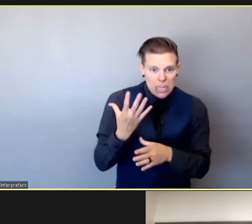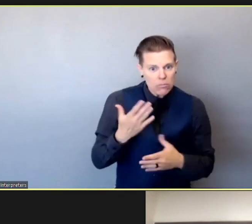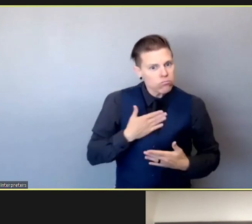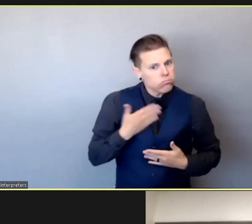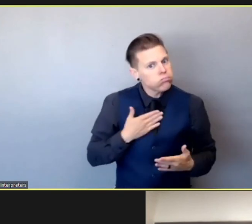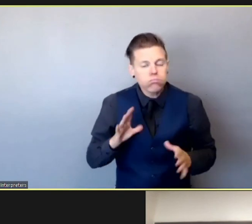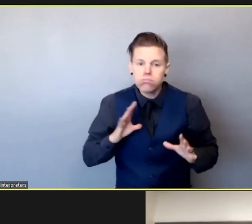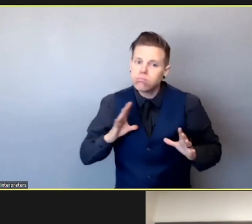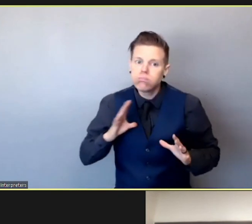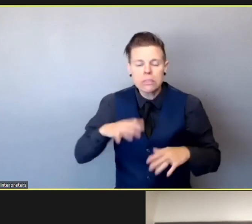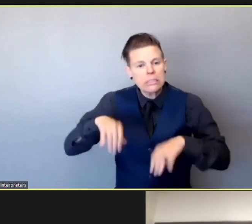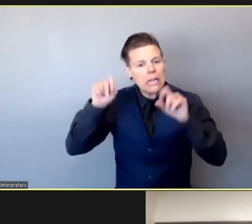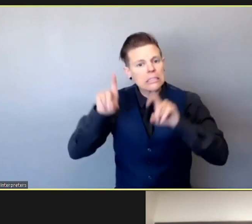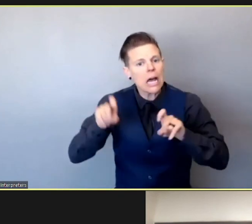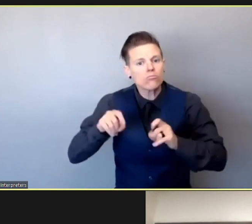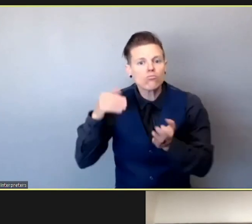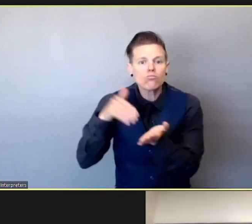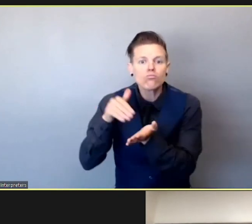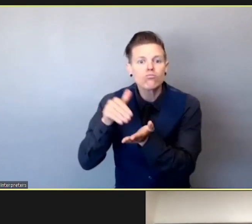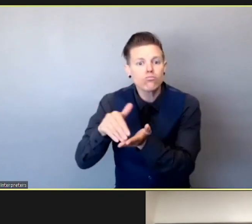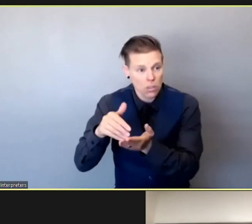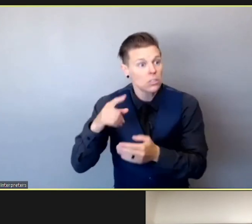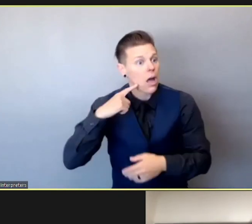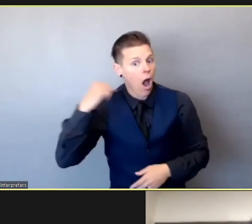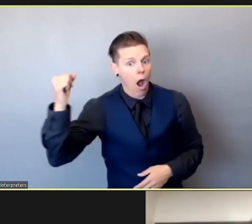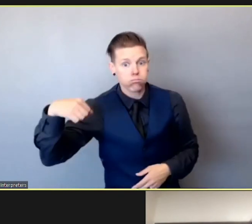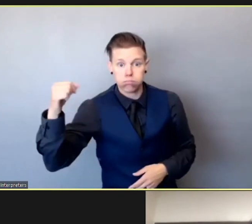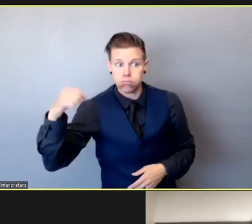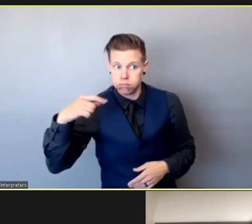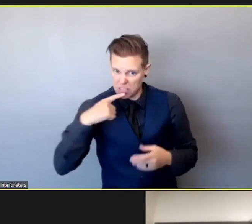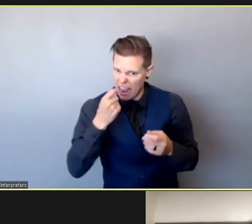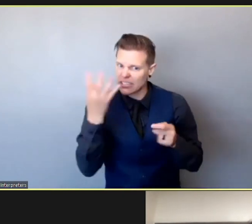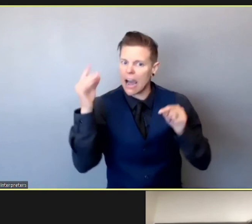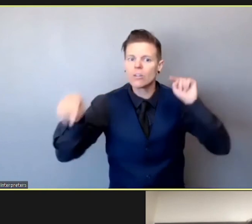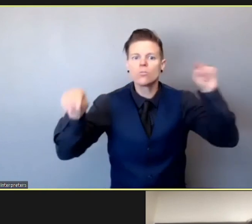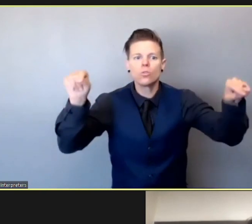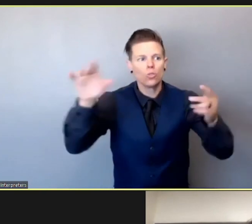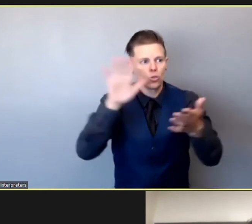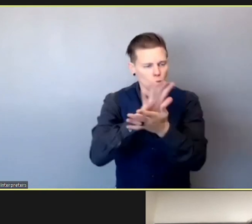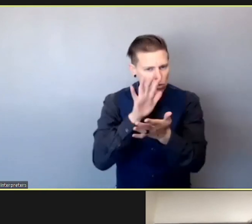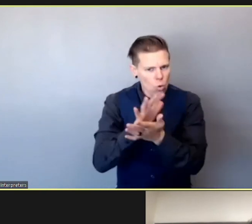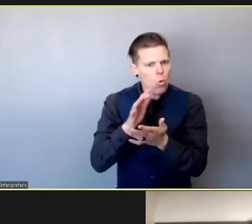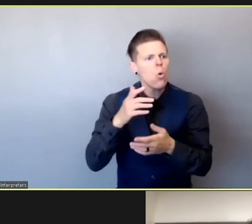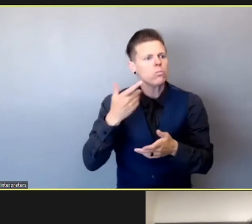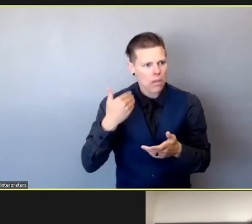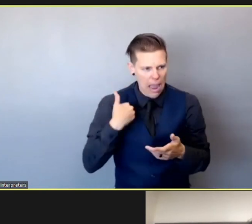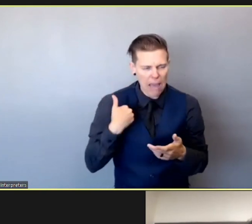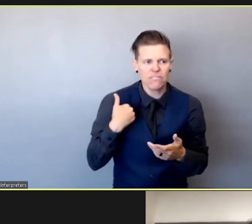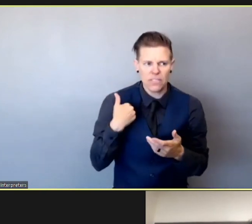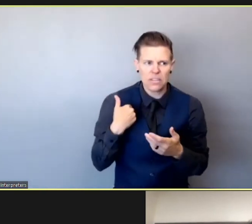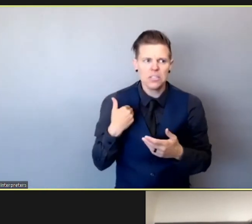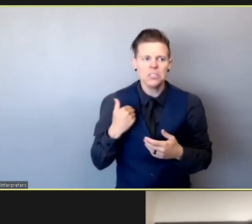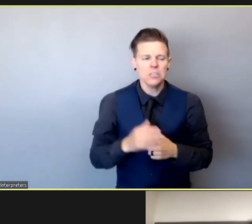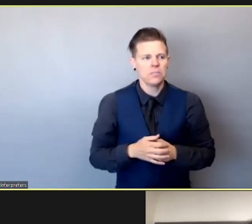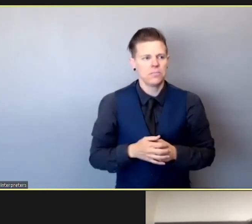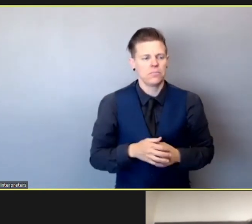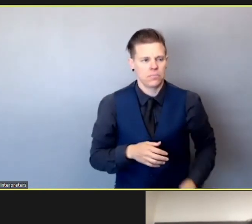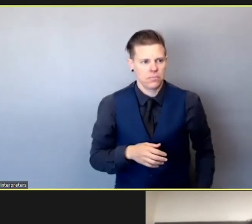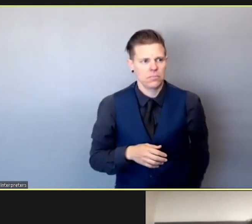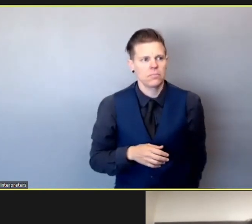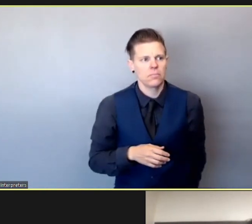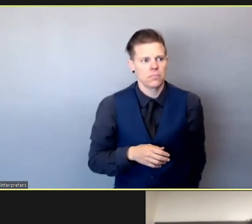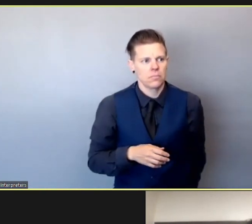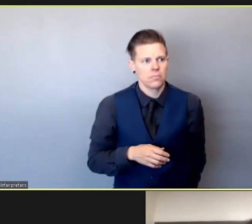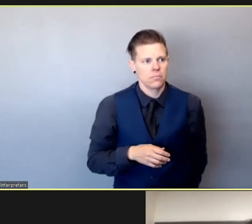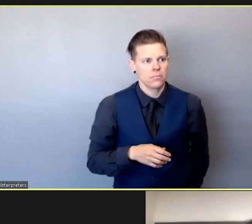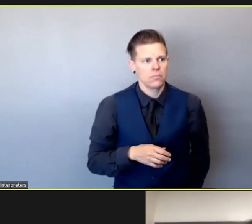Yeah, we had quite a few in-school tests. Don't have those numbers in front of me either, but I think it's a good adjunct